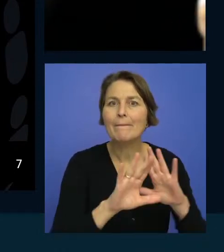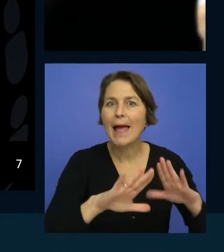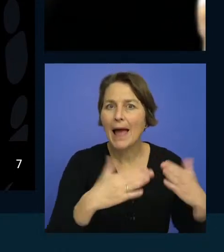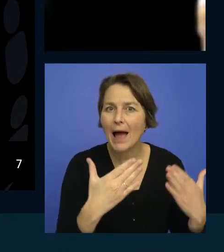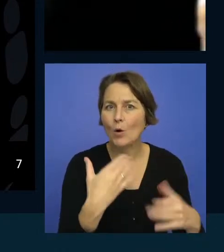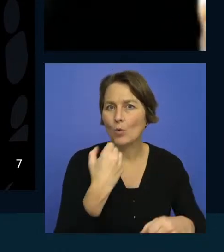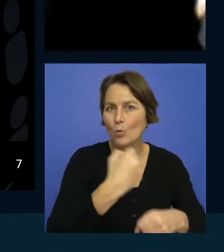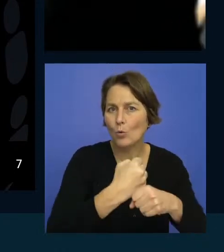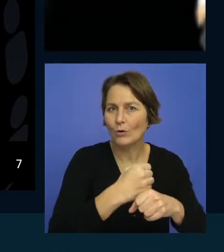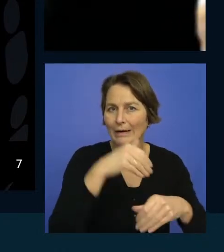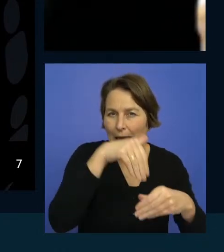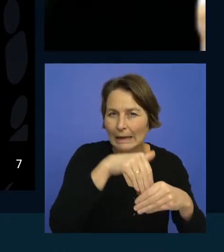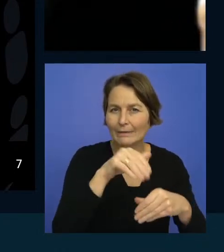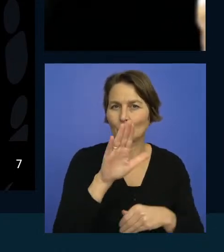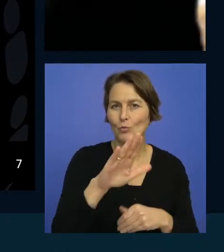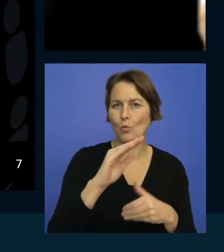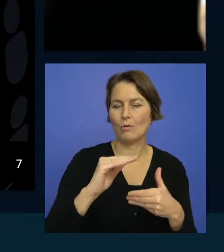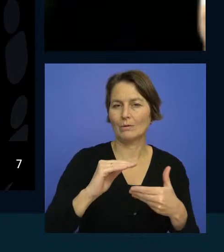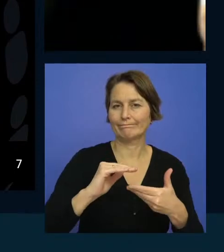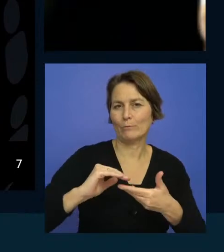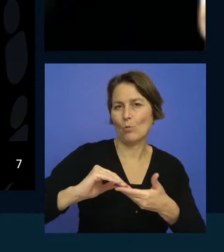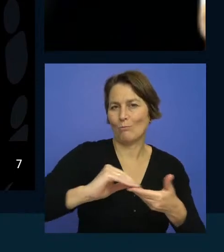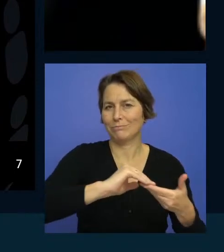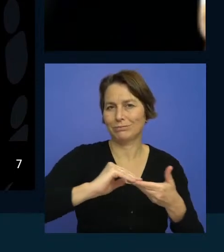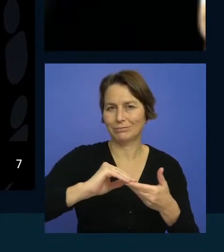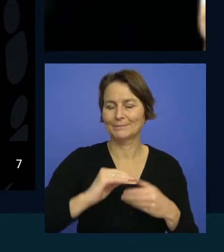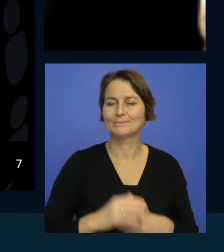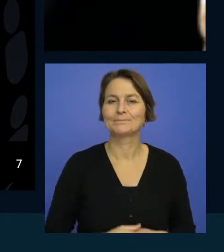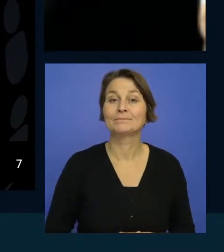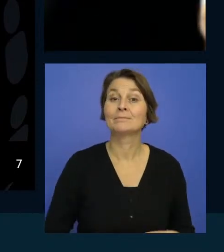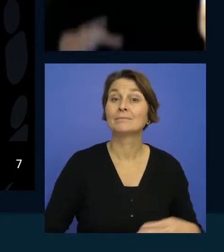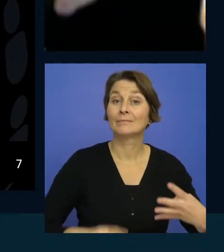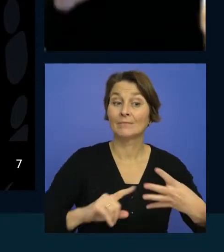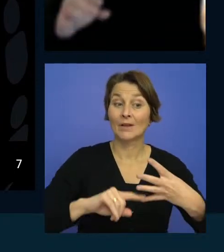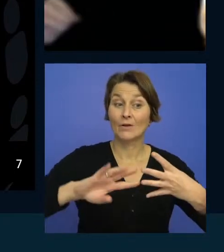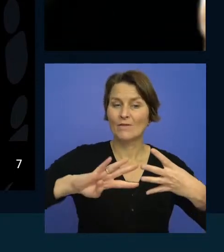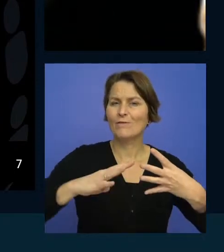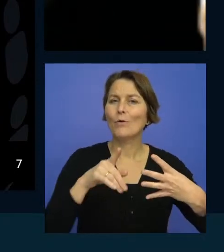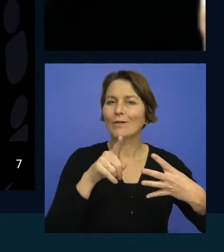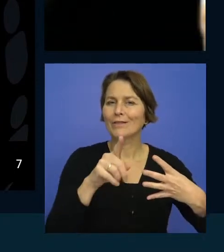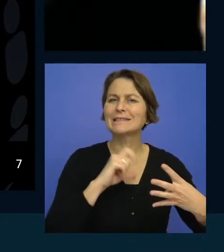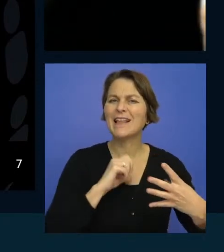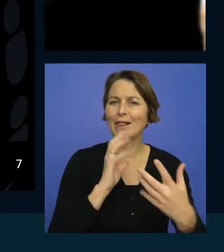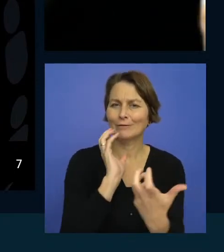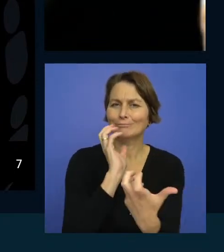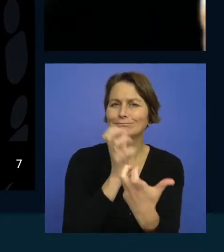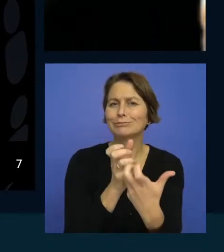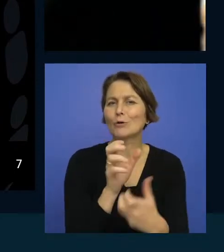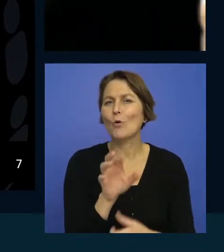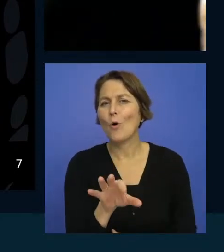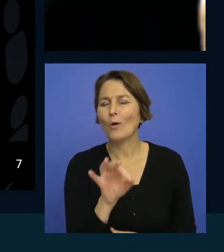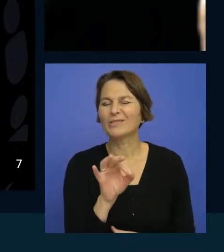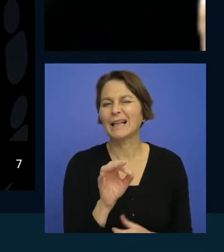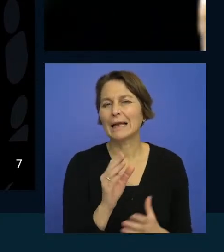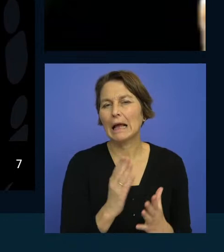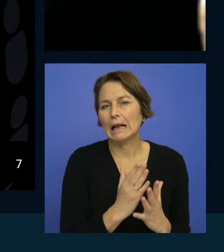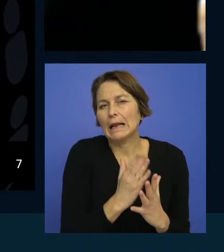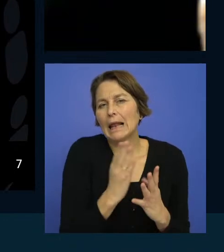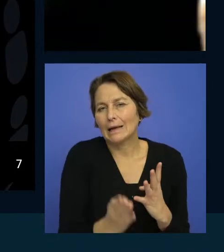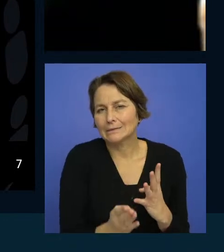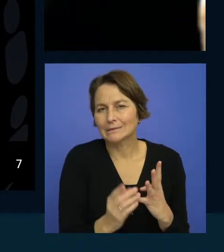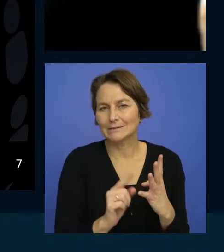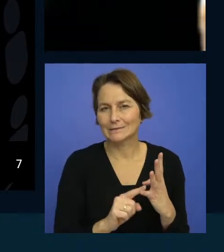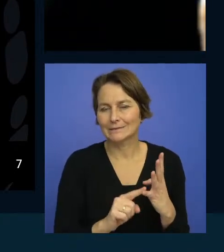option there, which is a custom option, which is kind of the last option, but